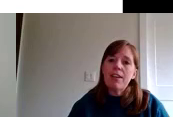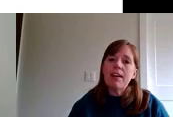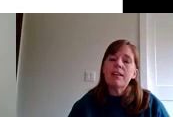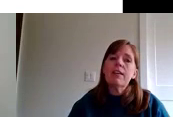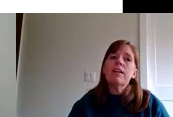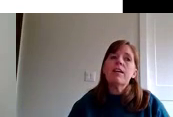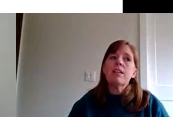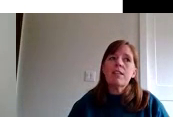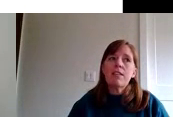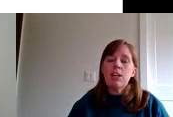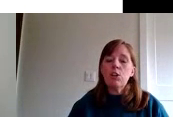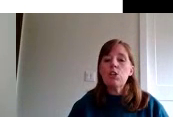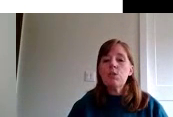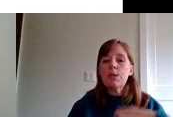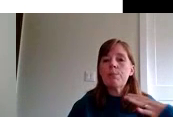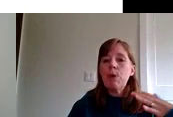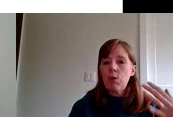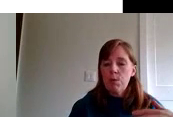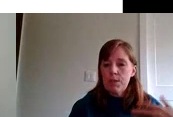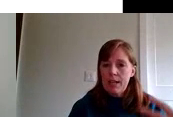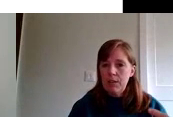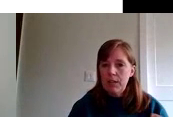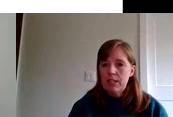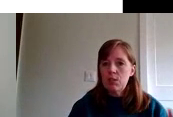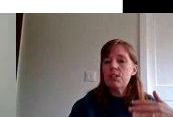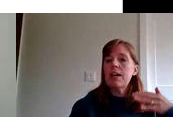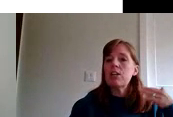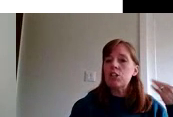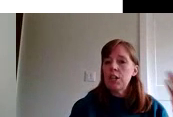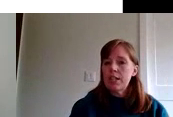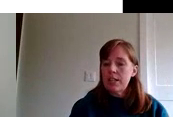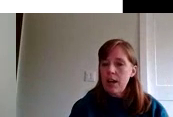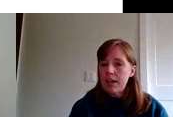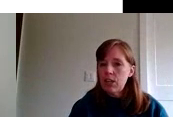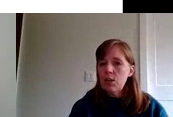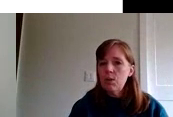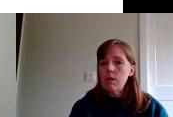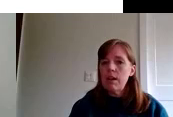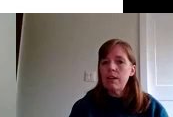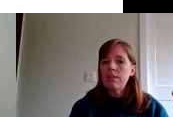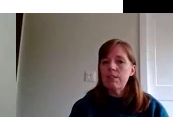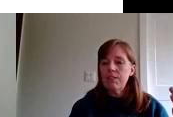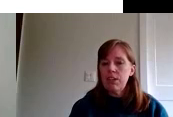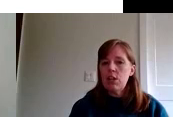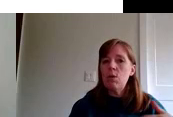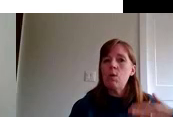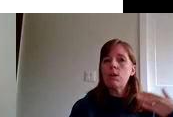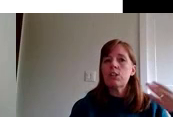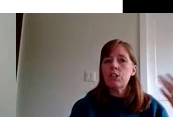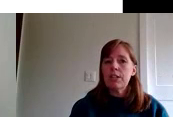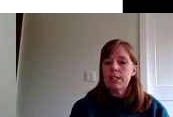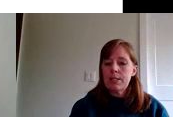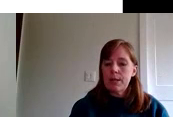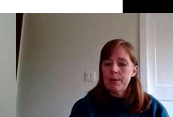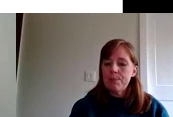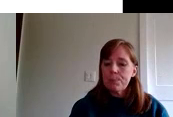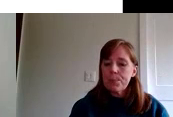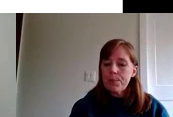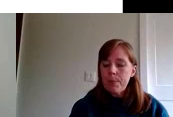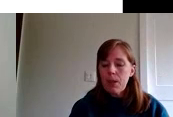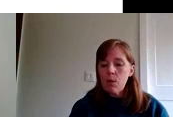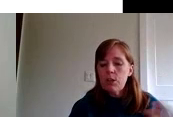about that you're using both modalities. So there's not just audio on video or just